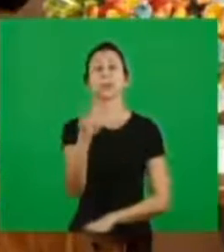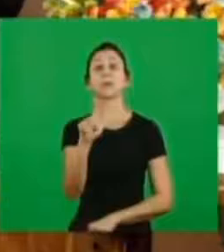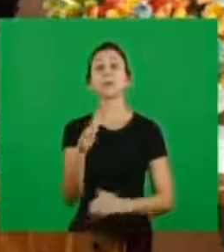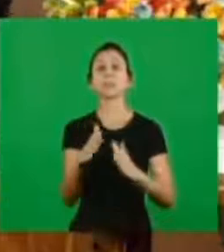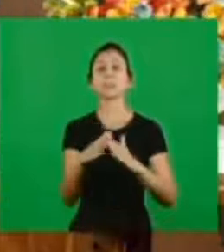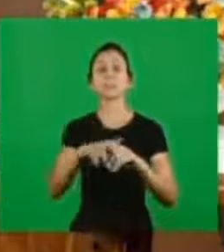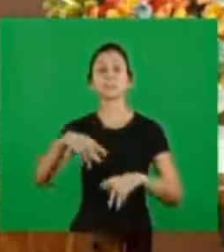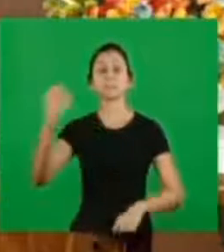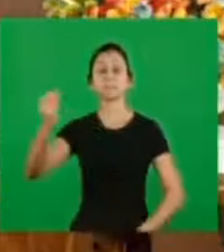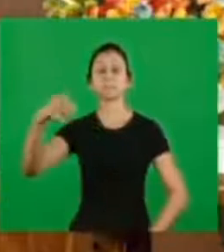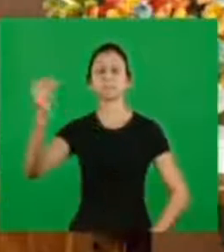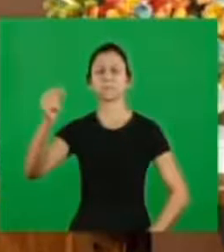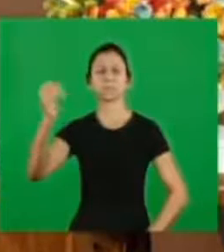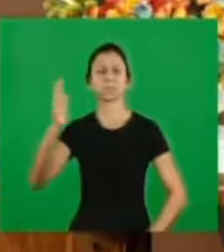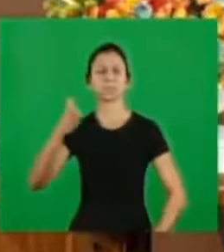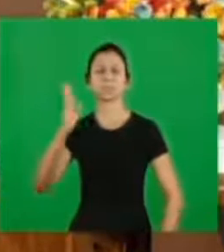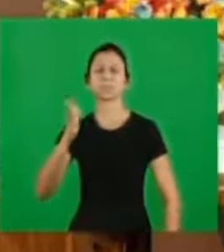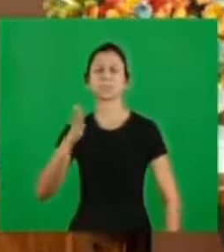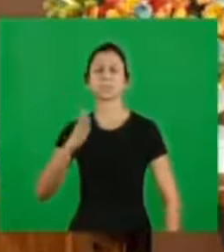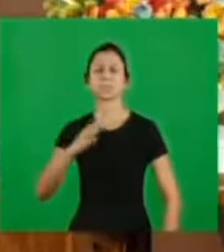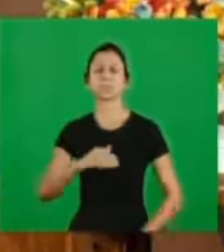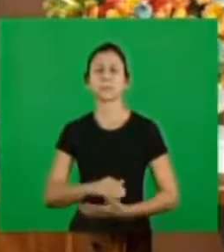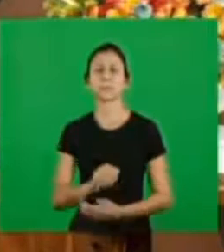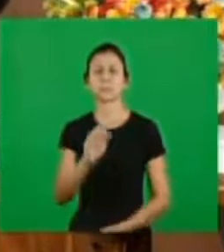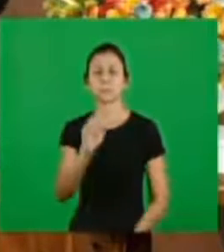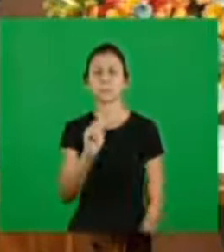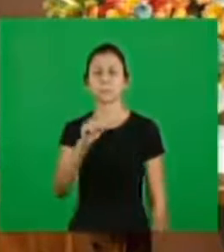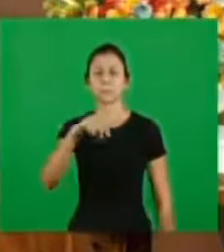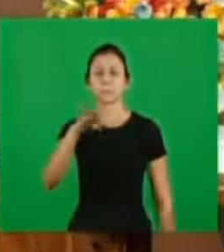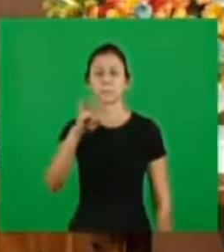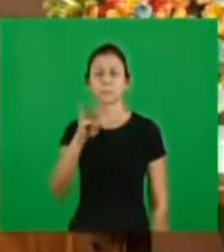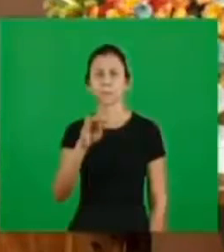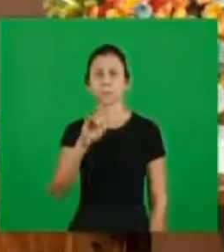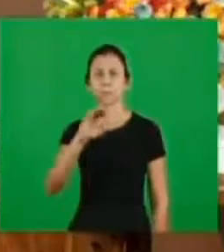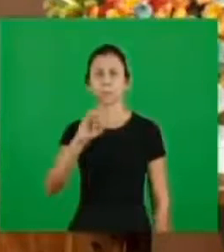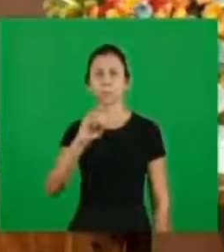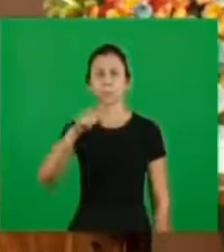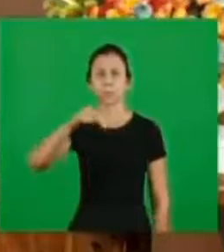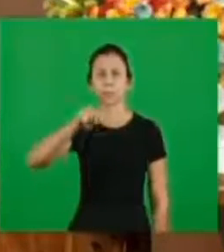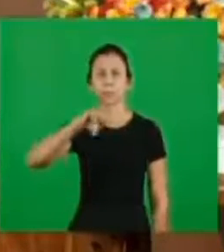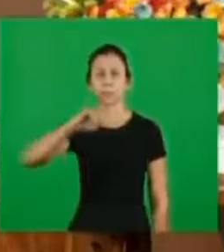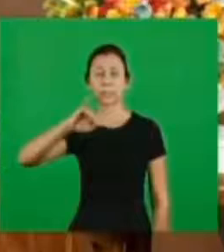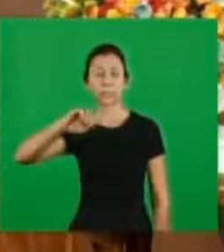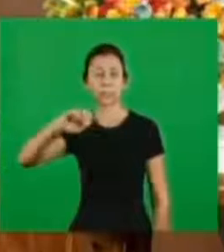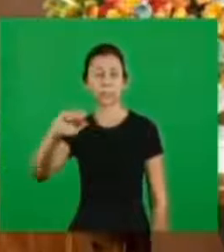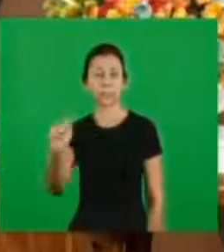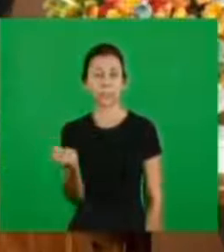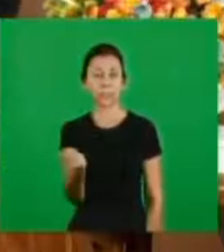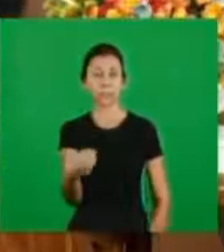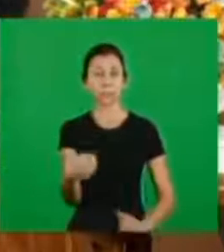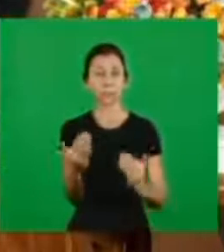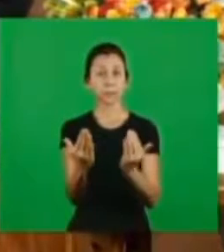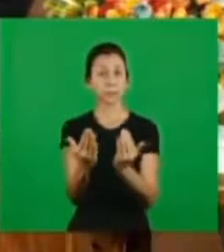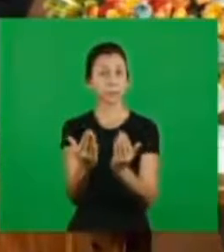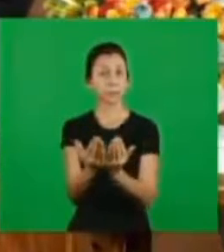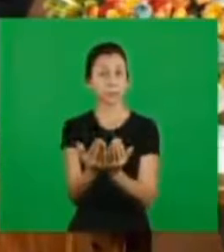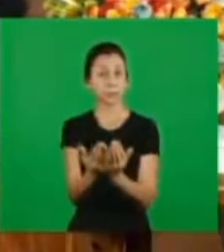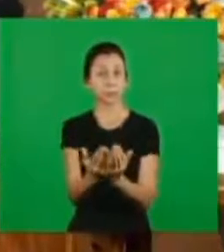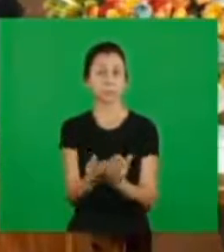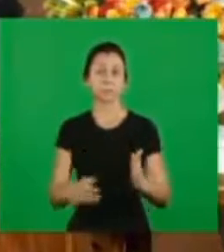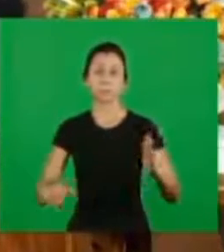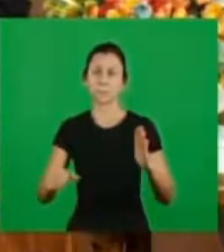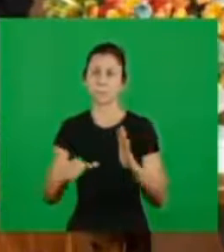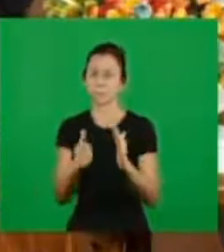was the church of Jerusalem. The other church that existed was the church of Antioch, where the Christians, for the first